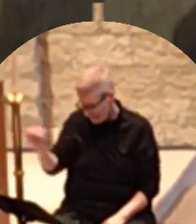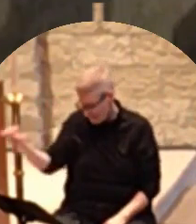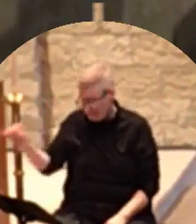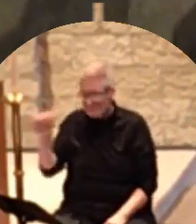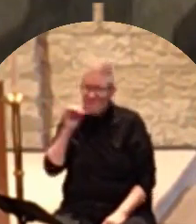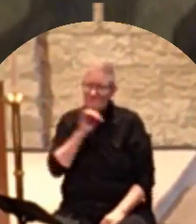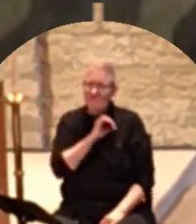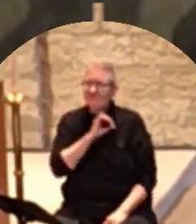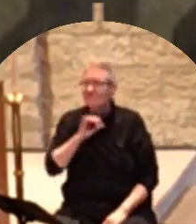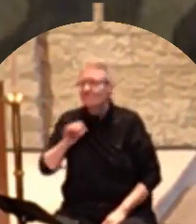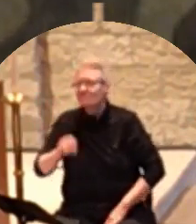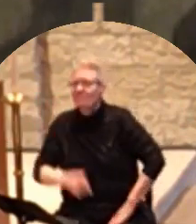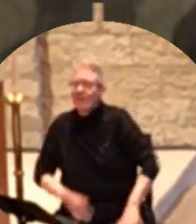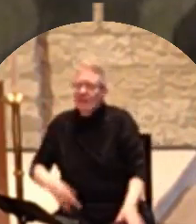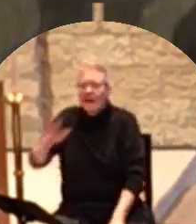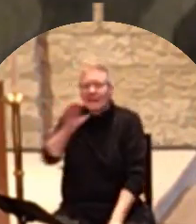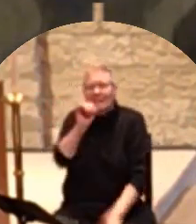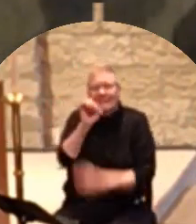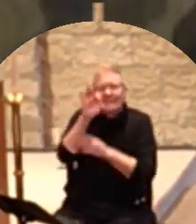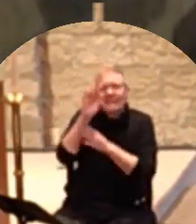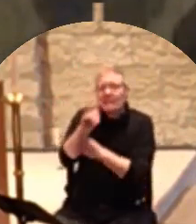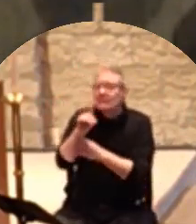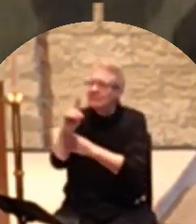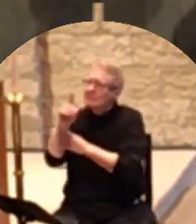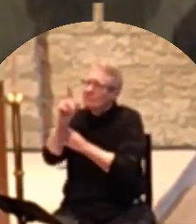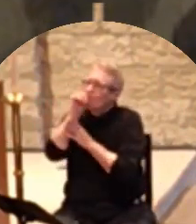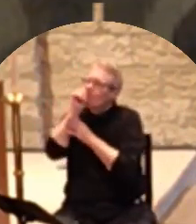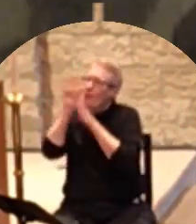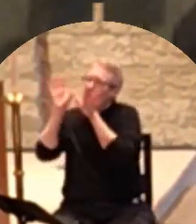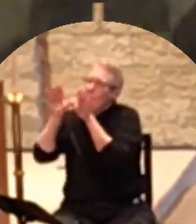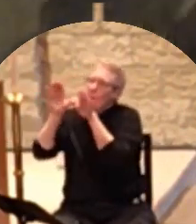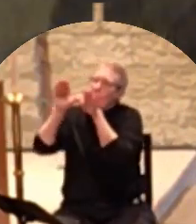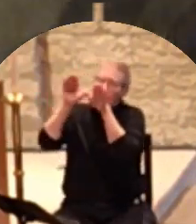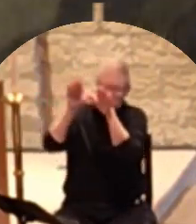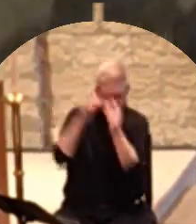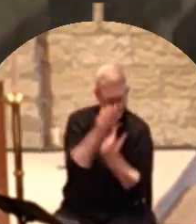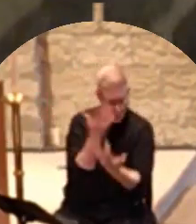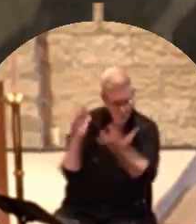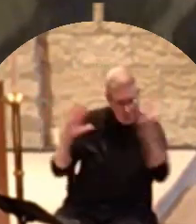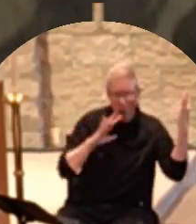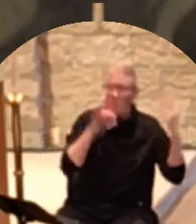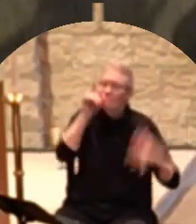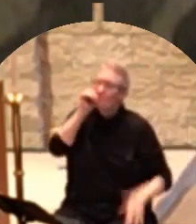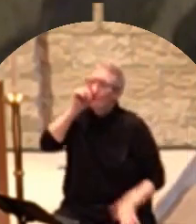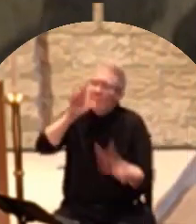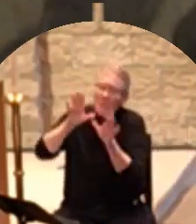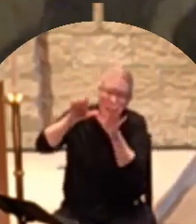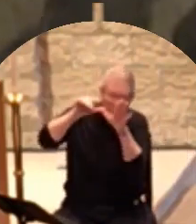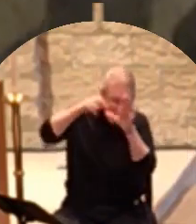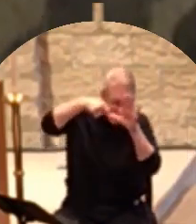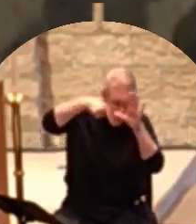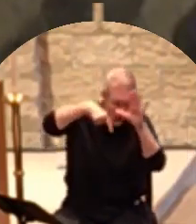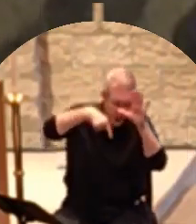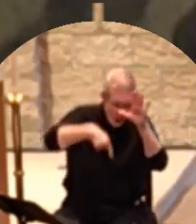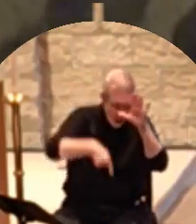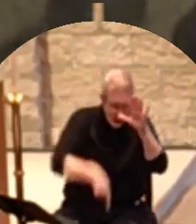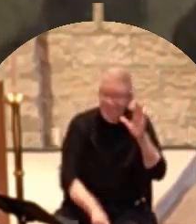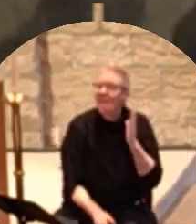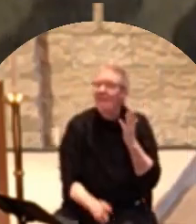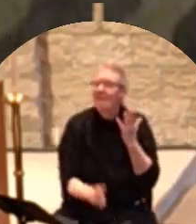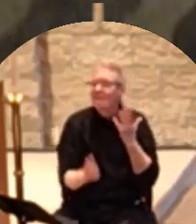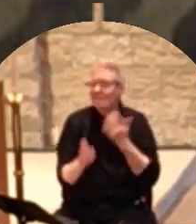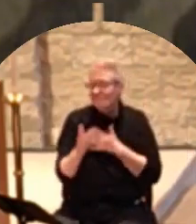a skybird off in a distant wood well. Who can say if I've